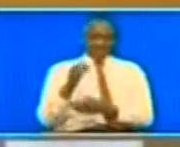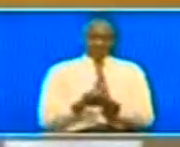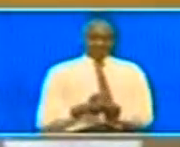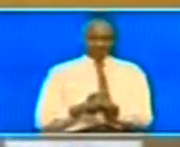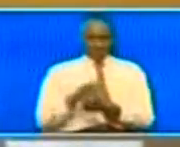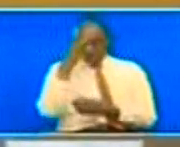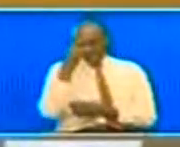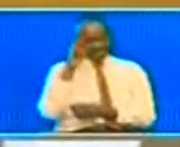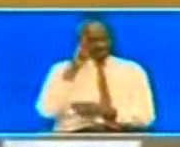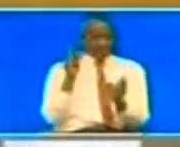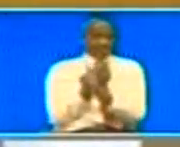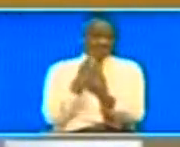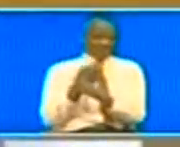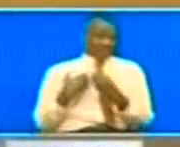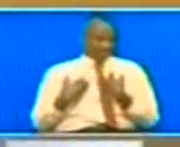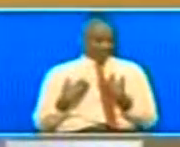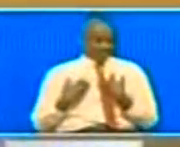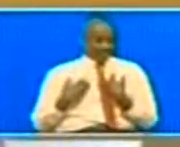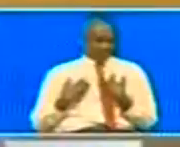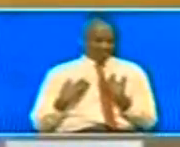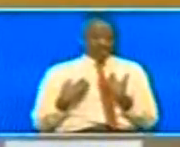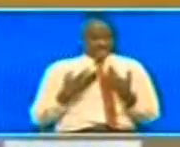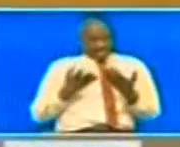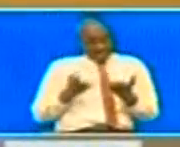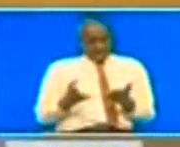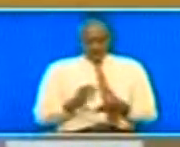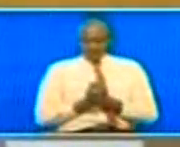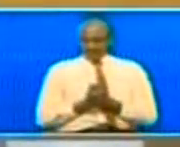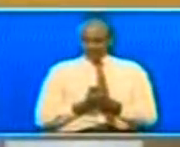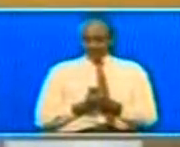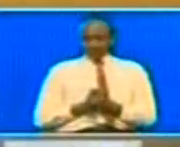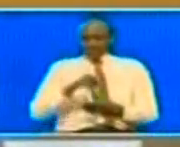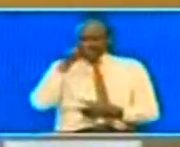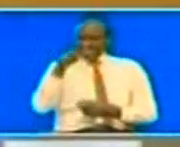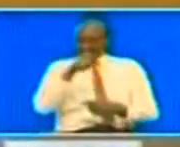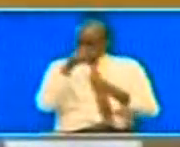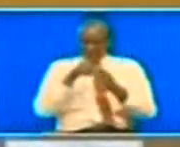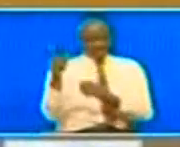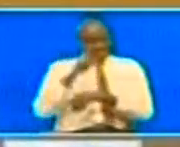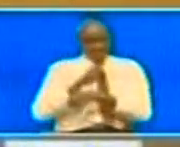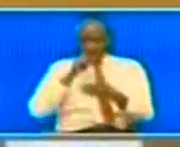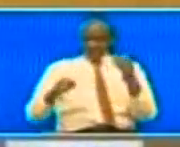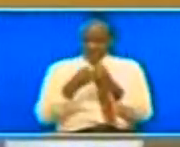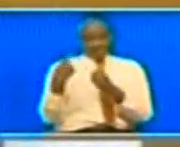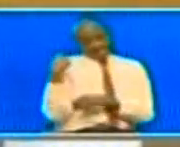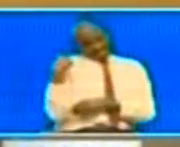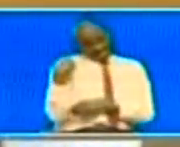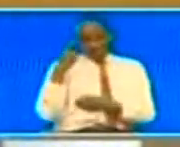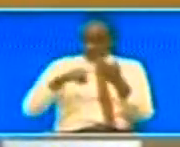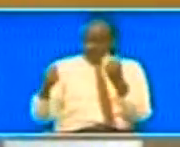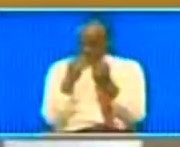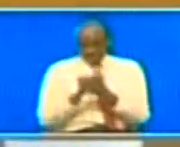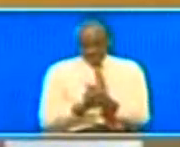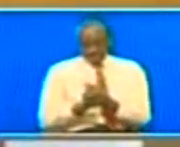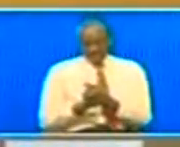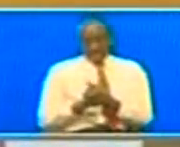Okay? Mm-hmm. What happened at that particular day, which was yesterday, some of